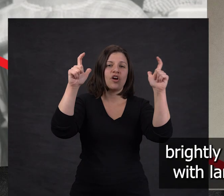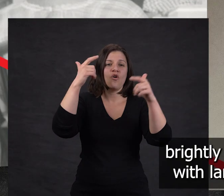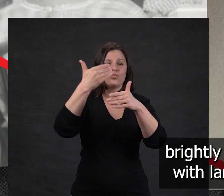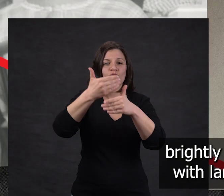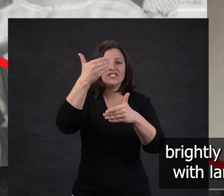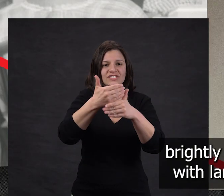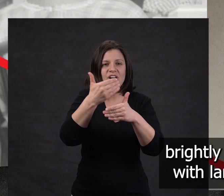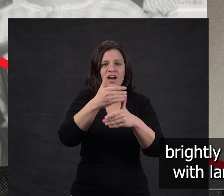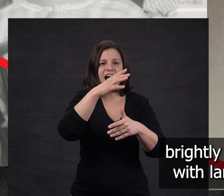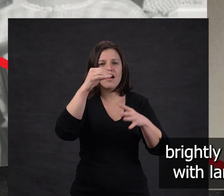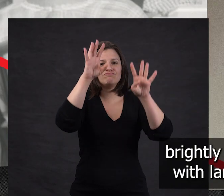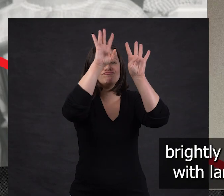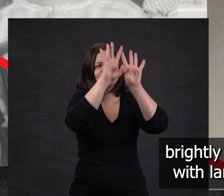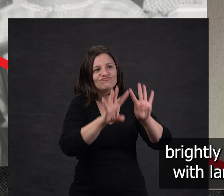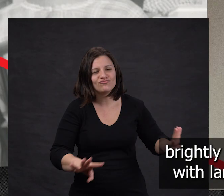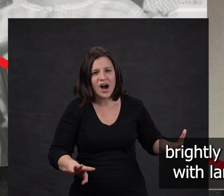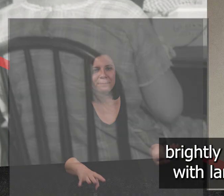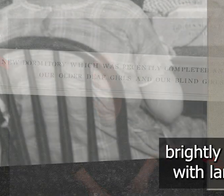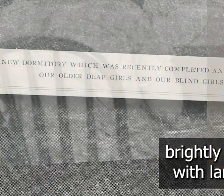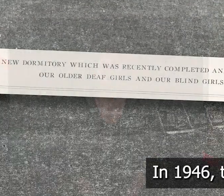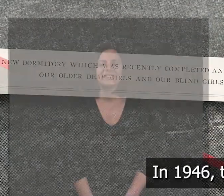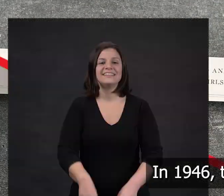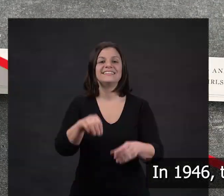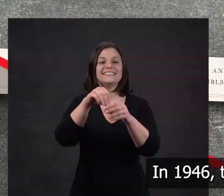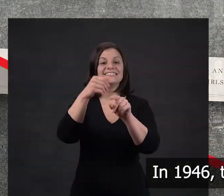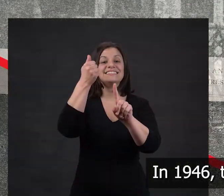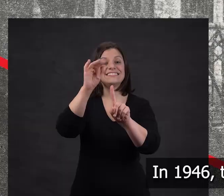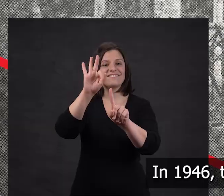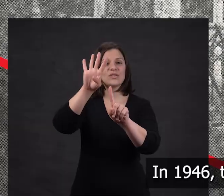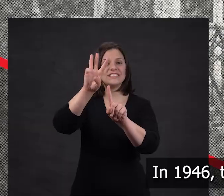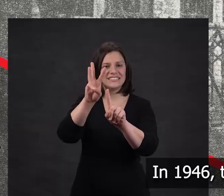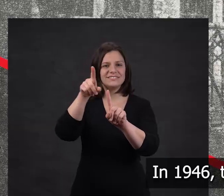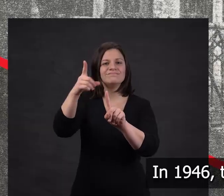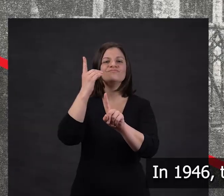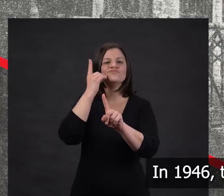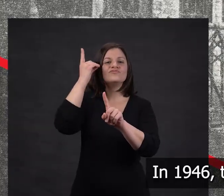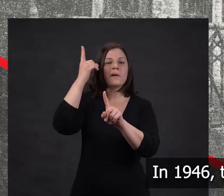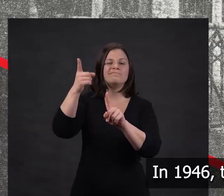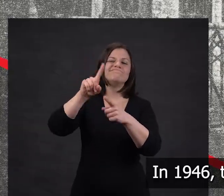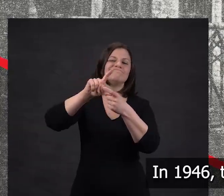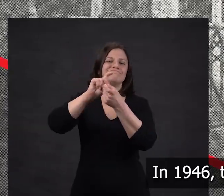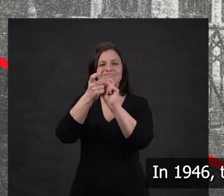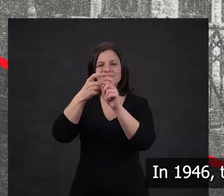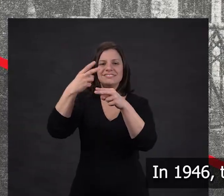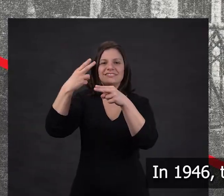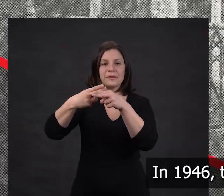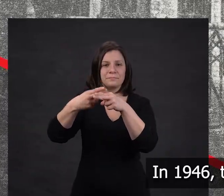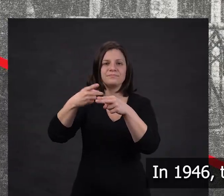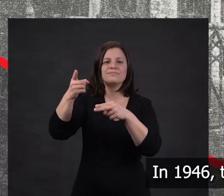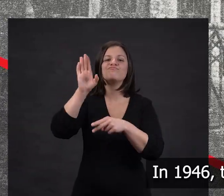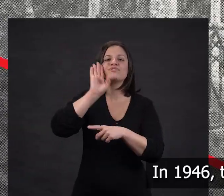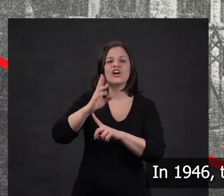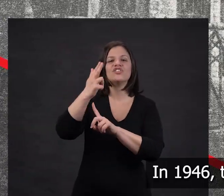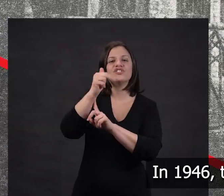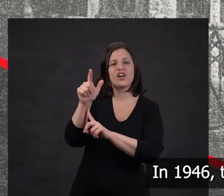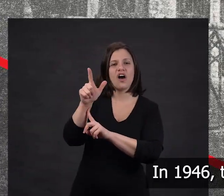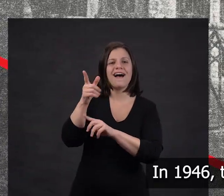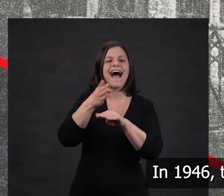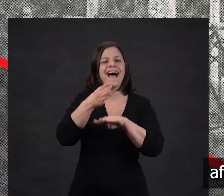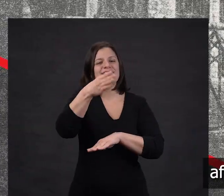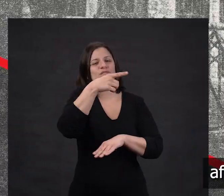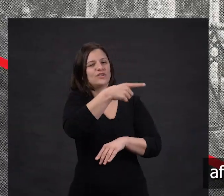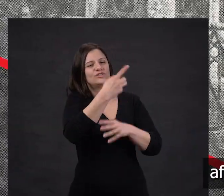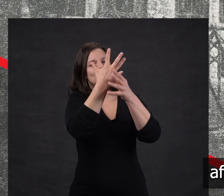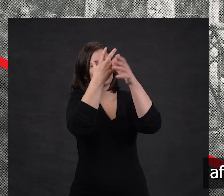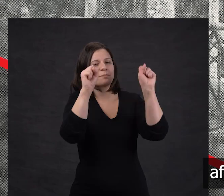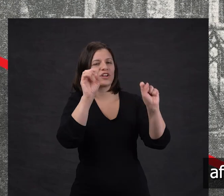drapes." Photos, Brown Hall and Superintendent Brown. In 1946, the dorm was renamed Brown Hall after Superintendent Brown.